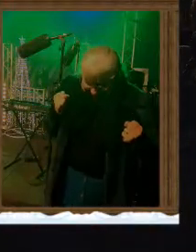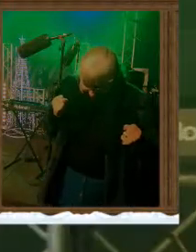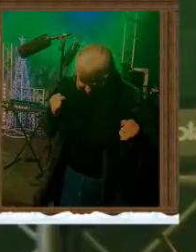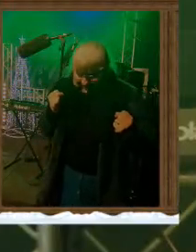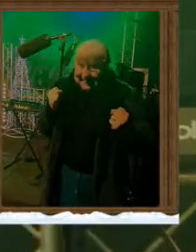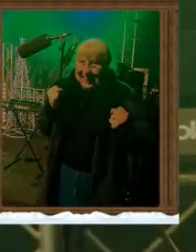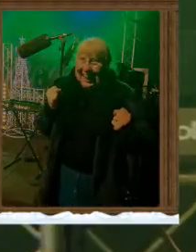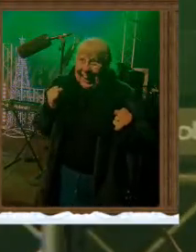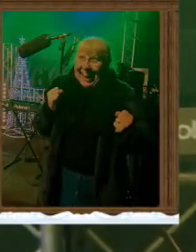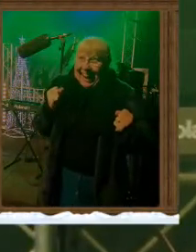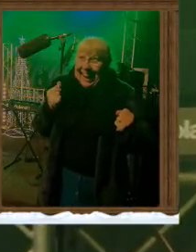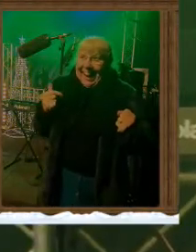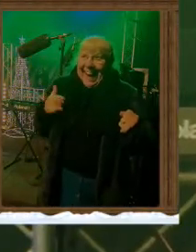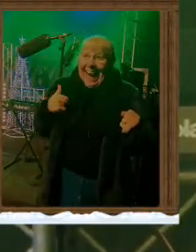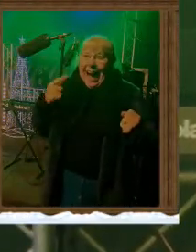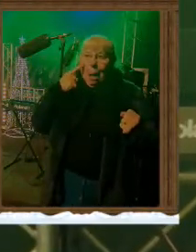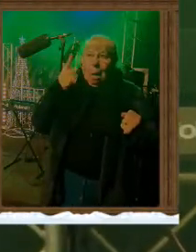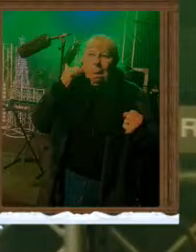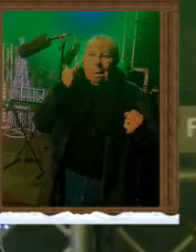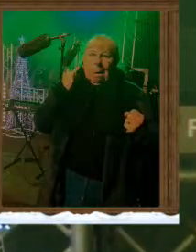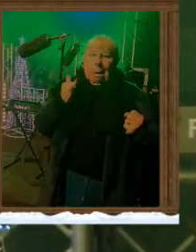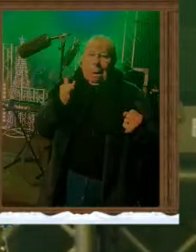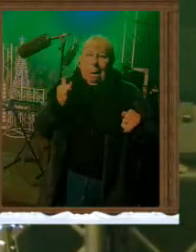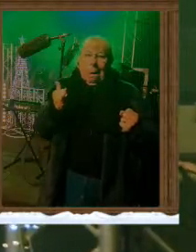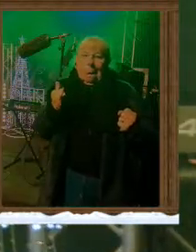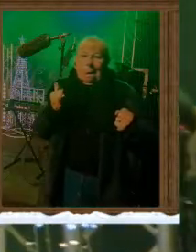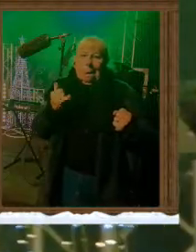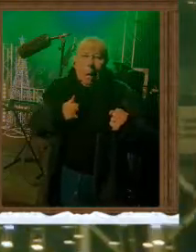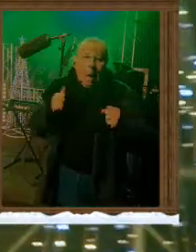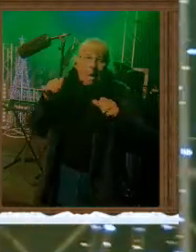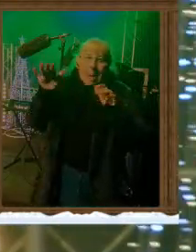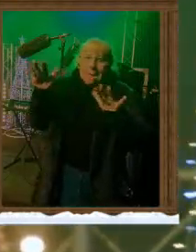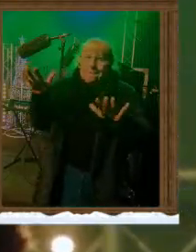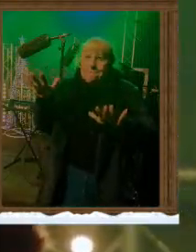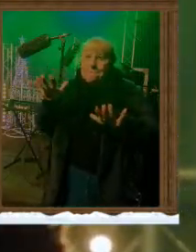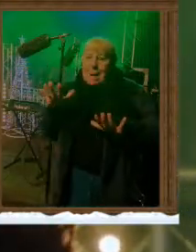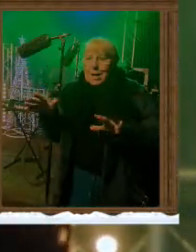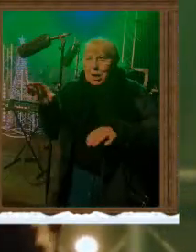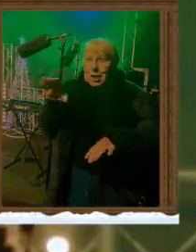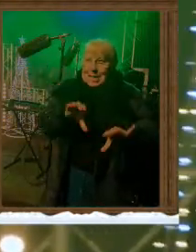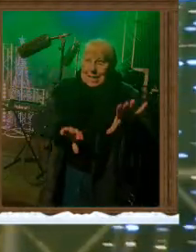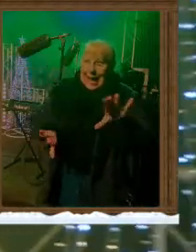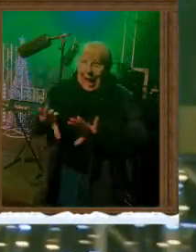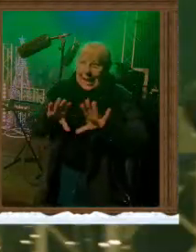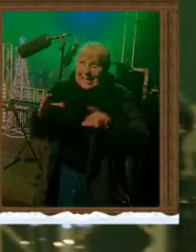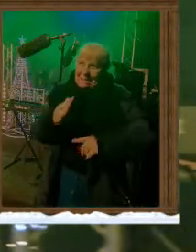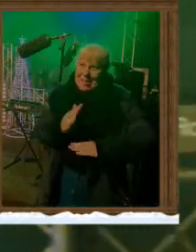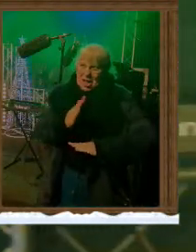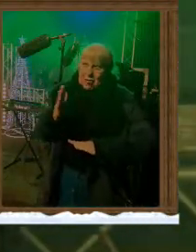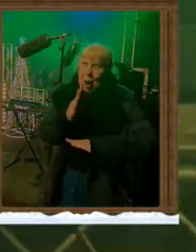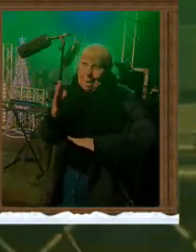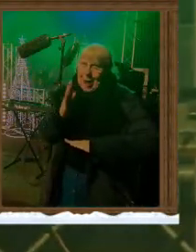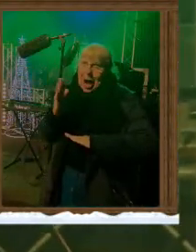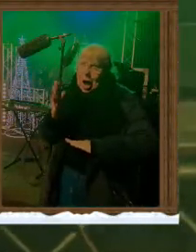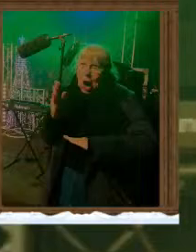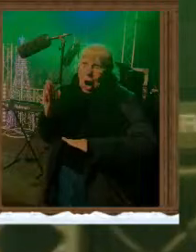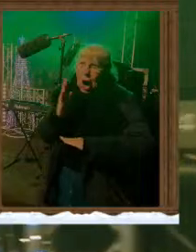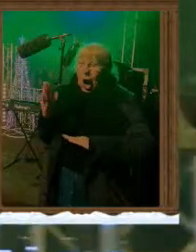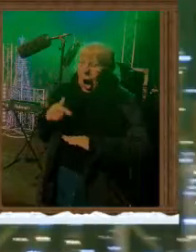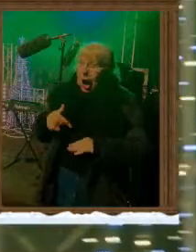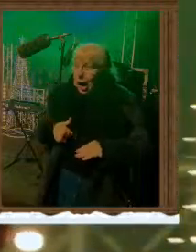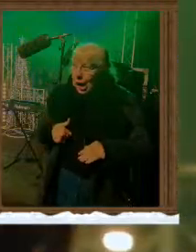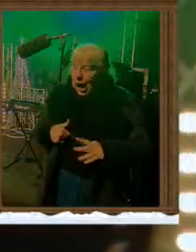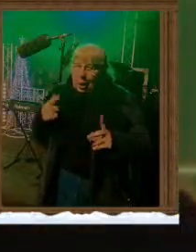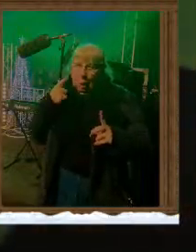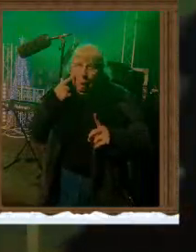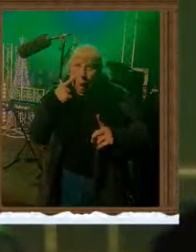Well, I'm going to test all of you on my magical scientific cheerometer. I'm going to measure your level